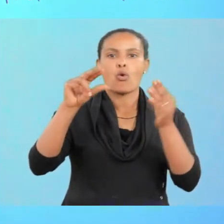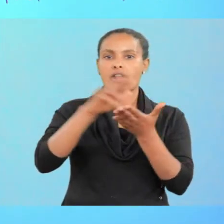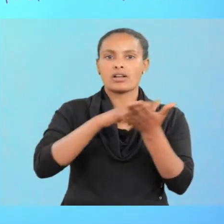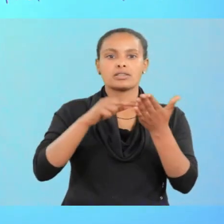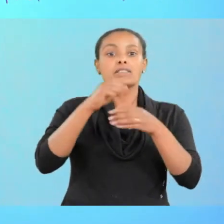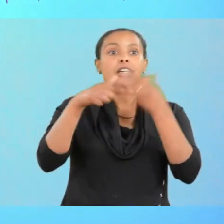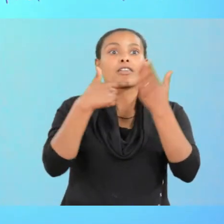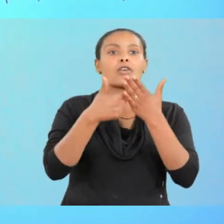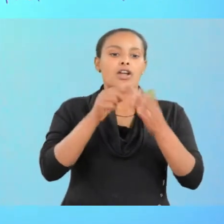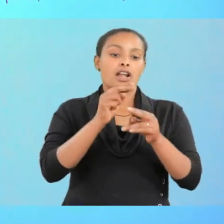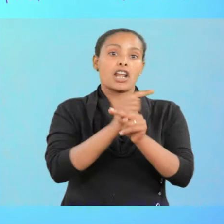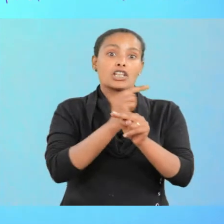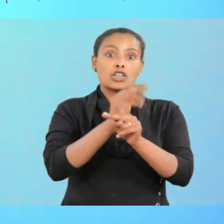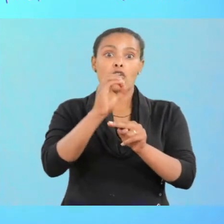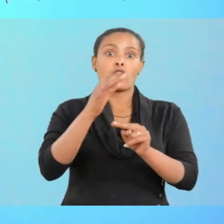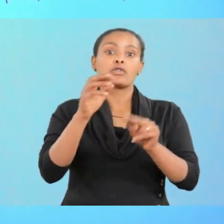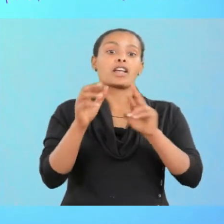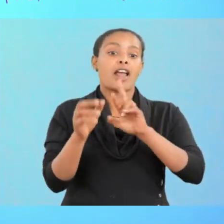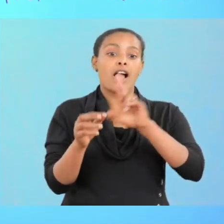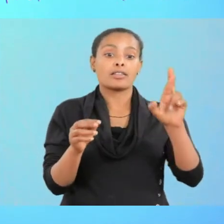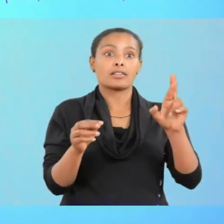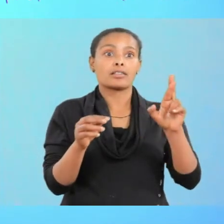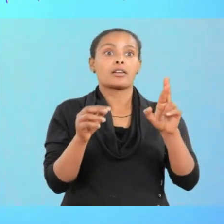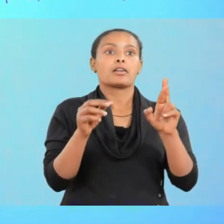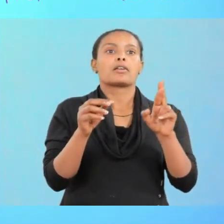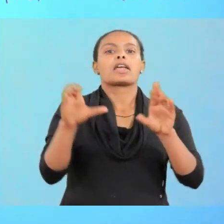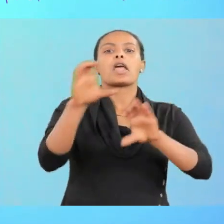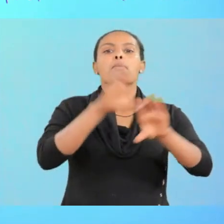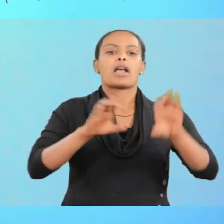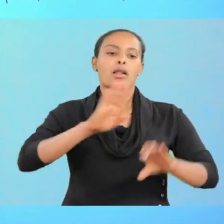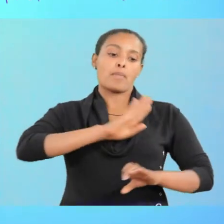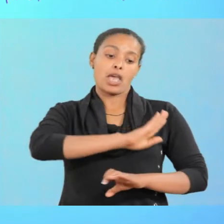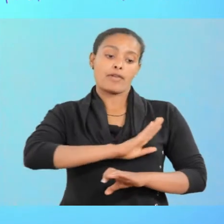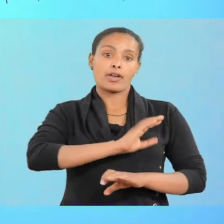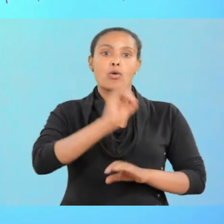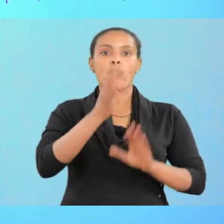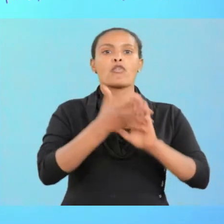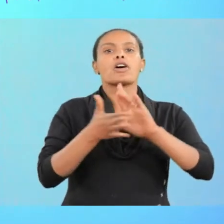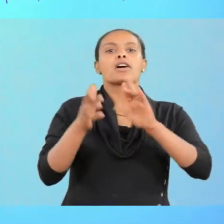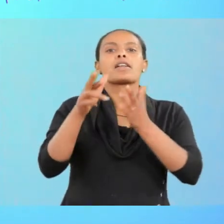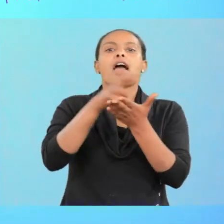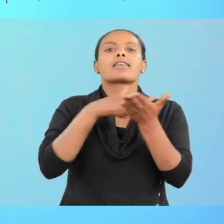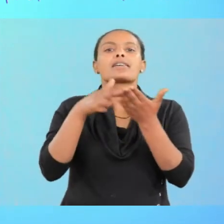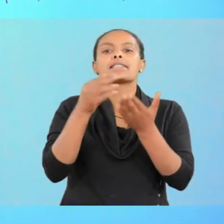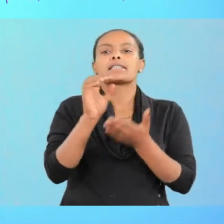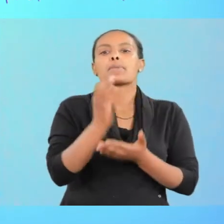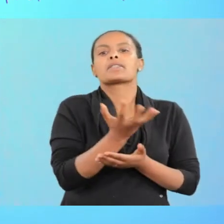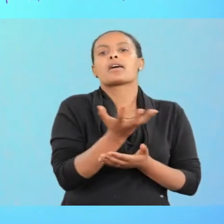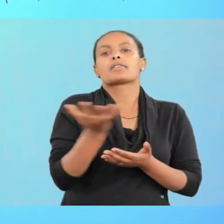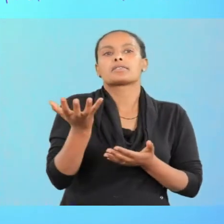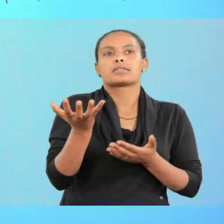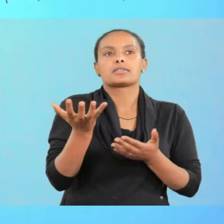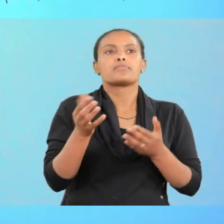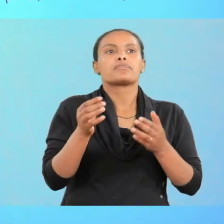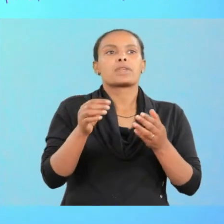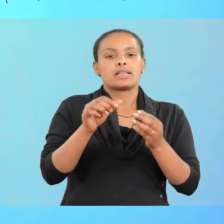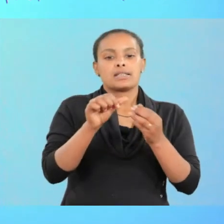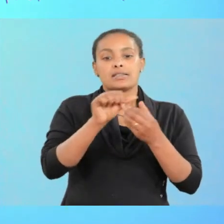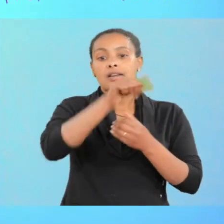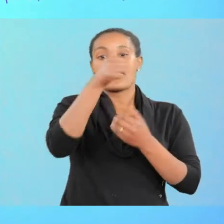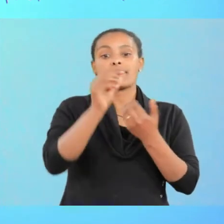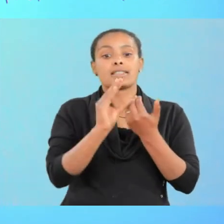Therefore, nature of the reactant. Now this is chemical behavior of reacting substance. Surface